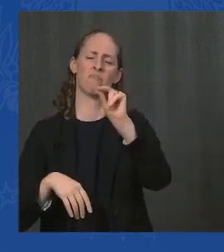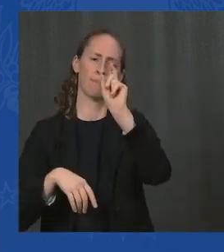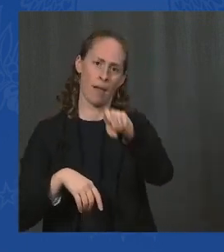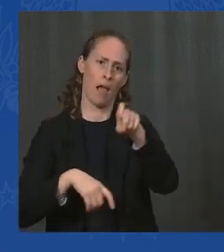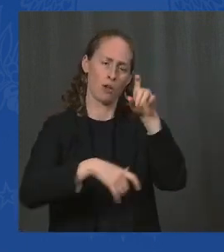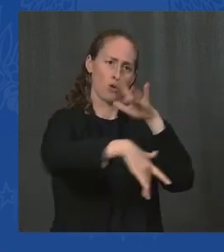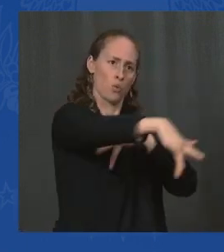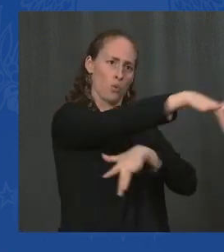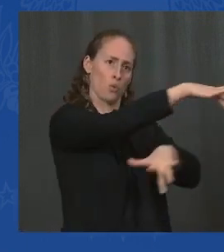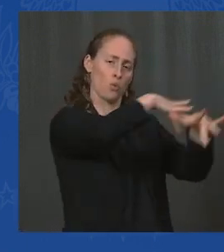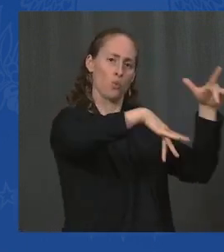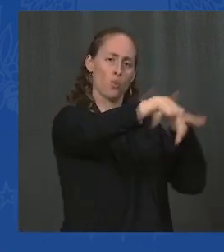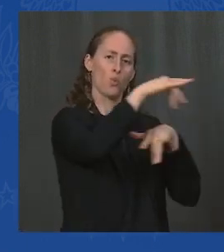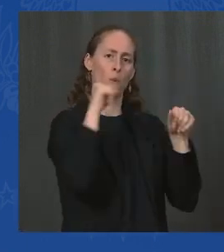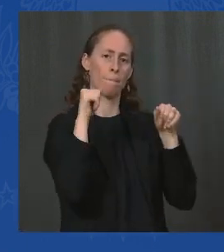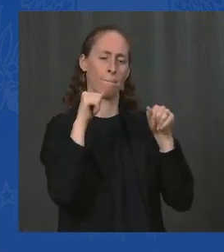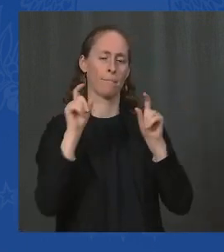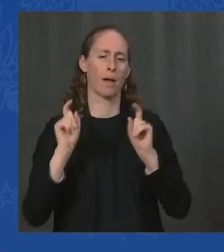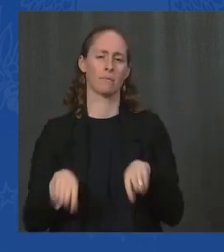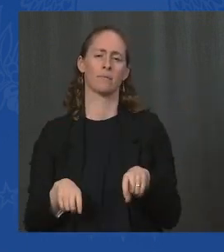through non-military means.